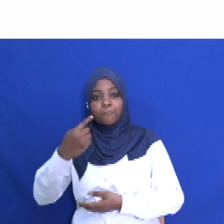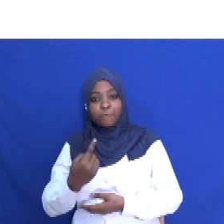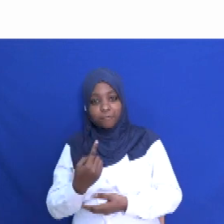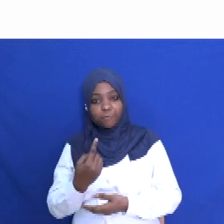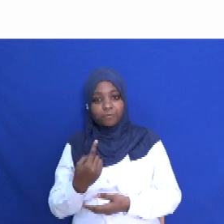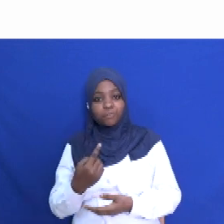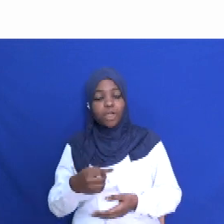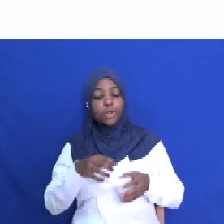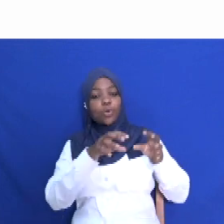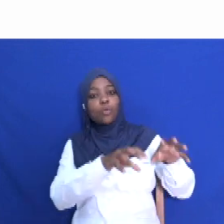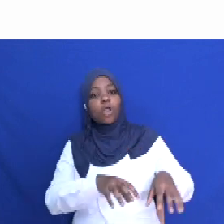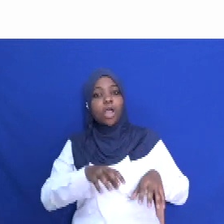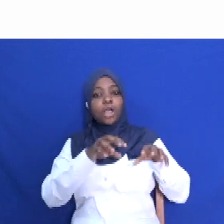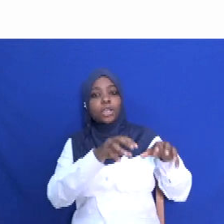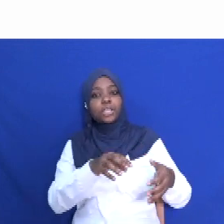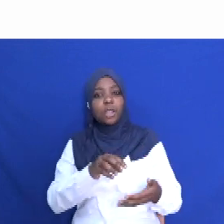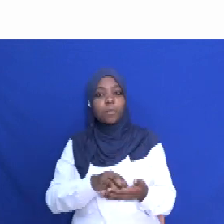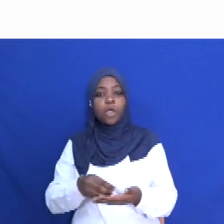Brilliant.